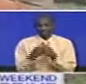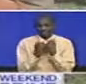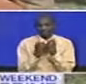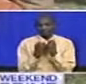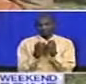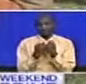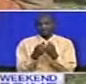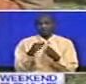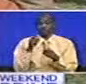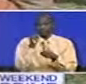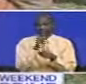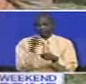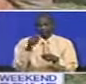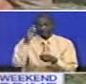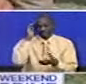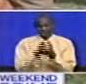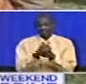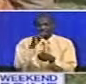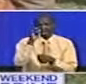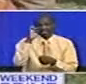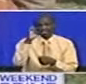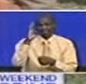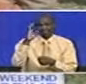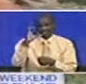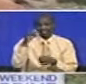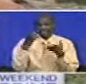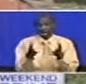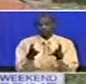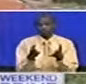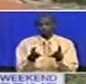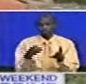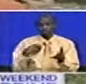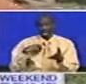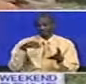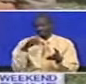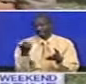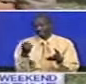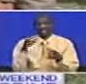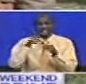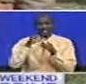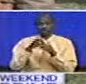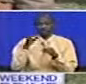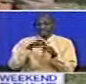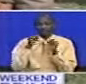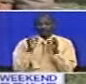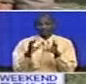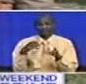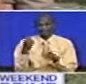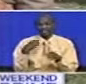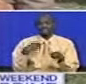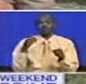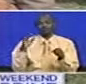malpractices, and therefore I believe IBC this time, knowing that we have no other elections taking place on this day, are fully